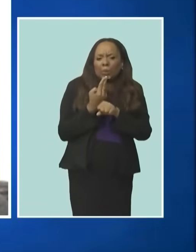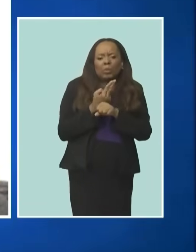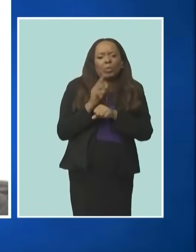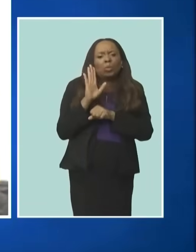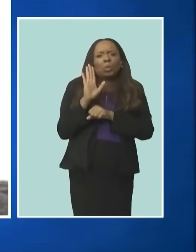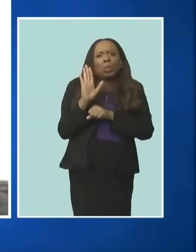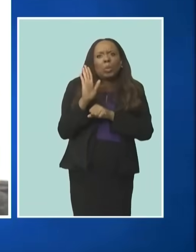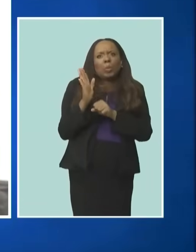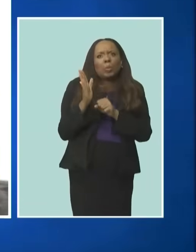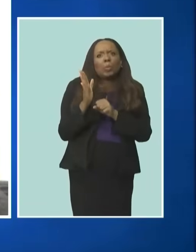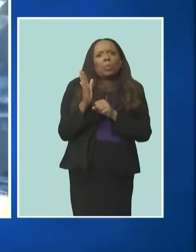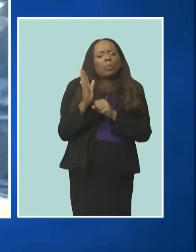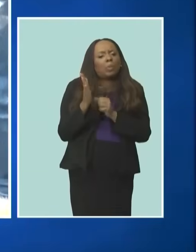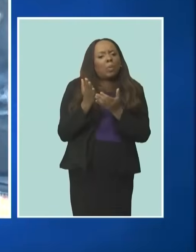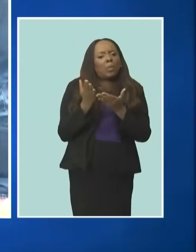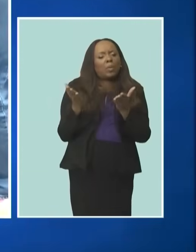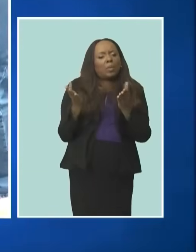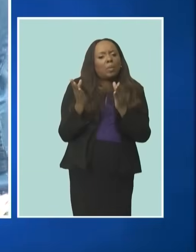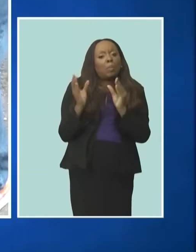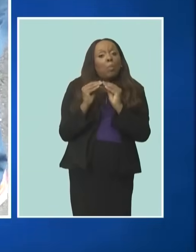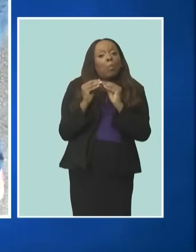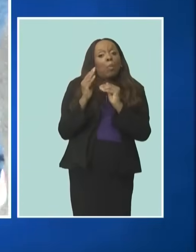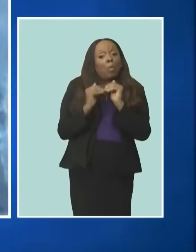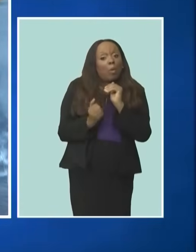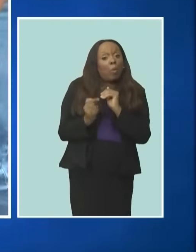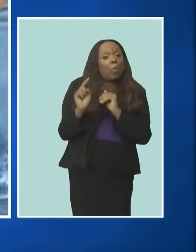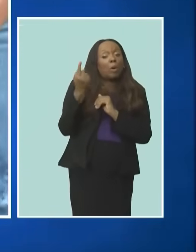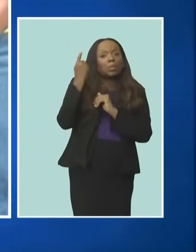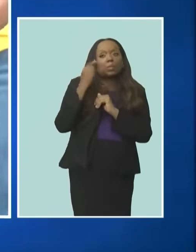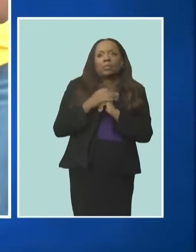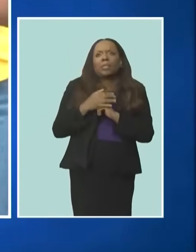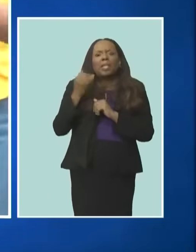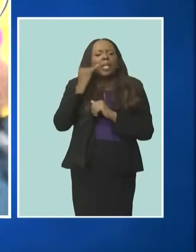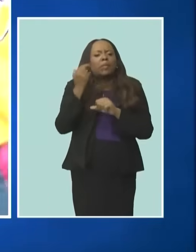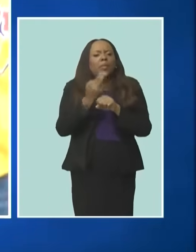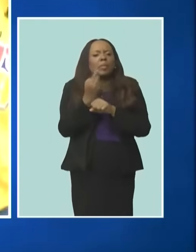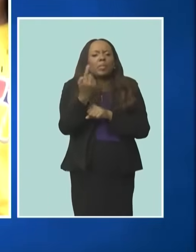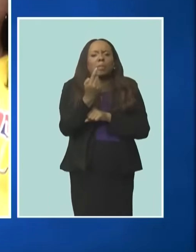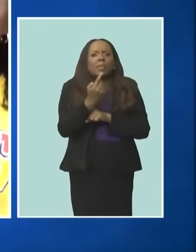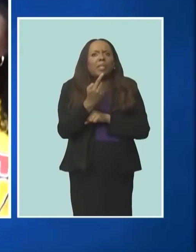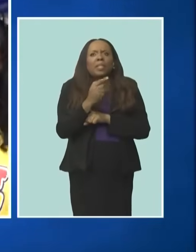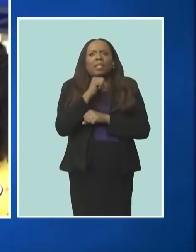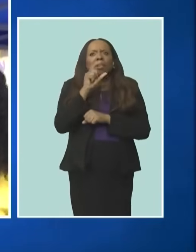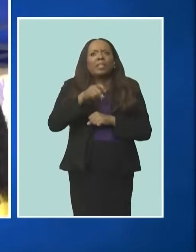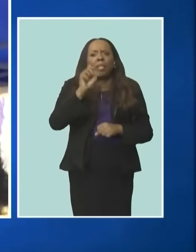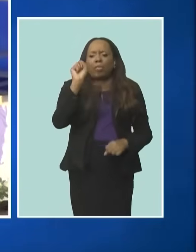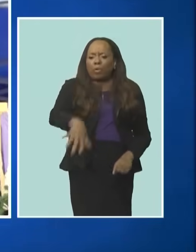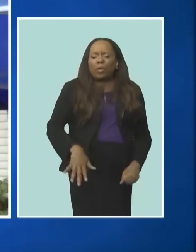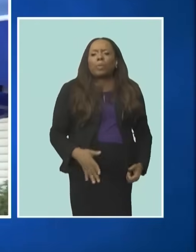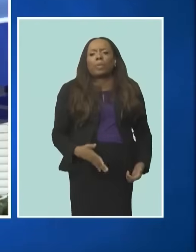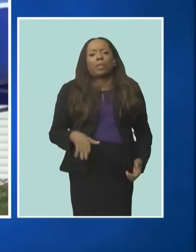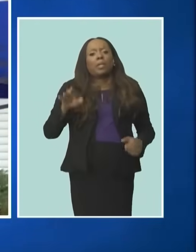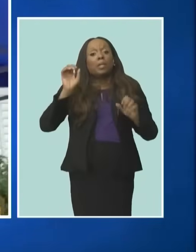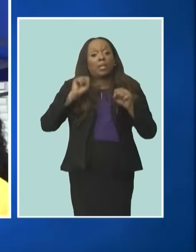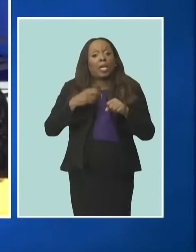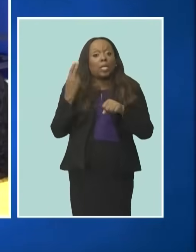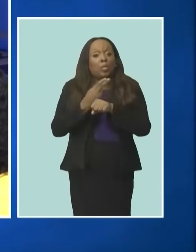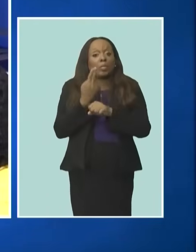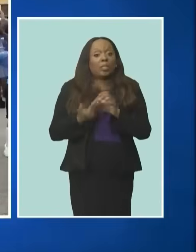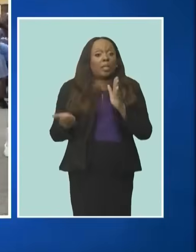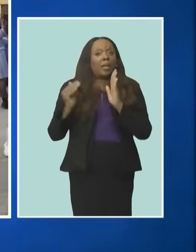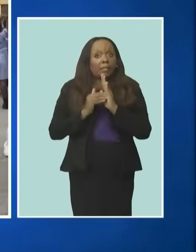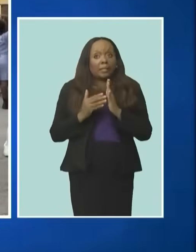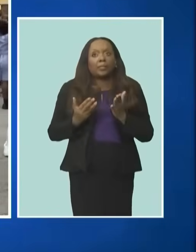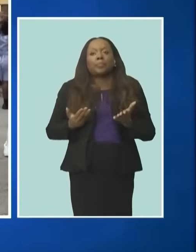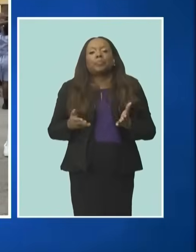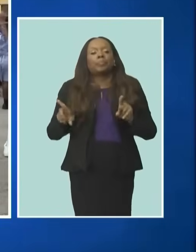materials more than once, how it is best to repurpose them and find new uses for them rather than continuously buying new stock all the time. And we also